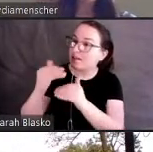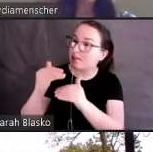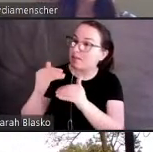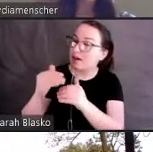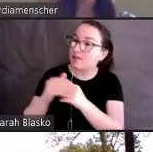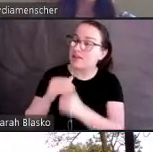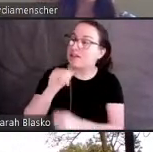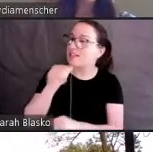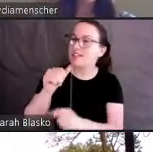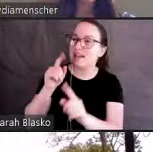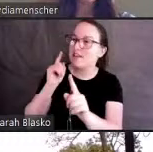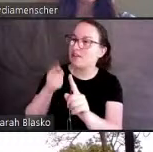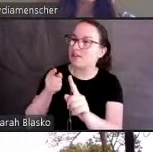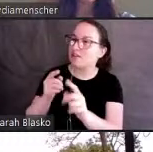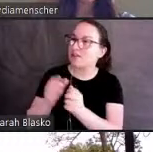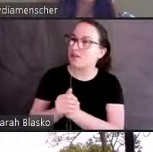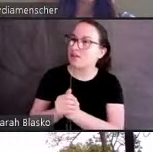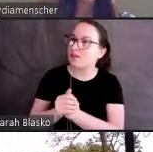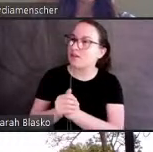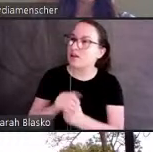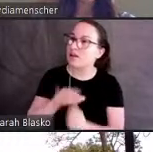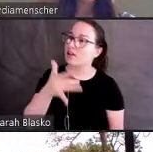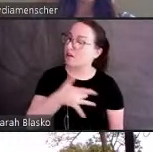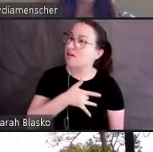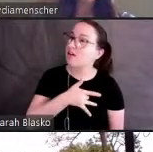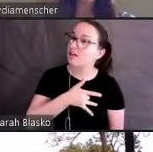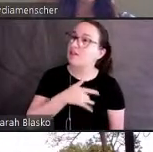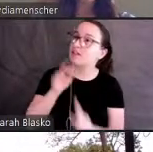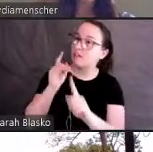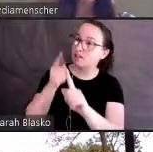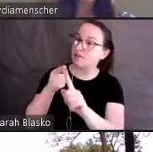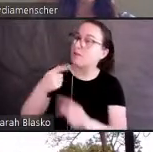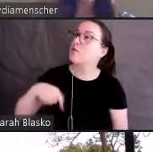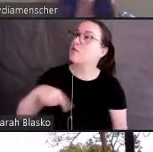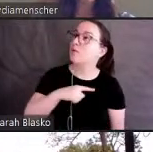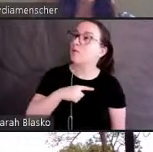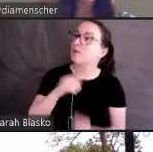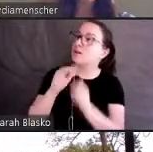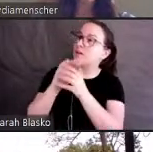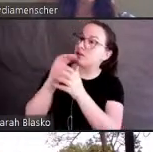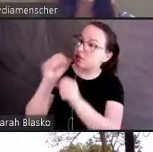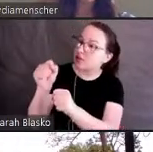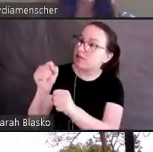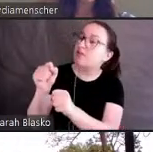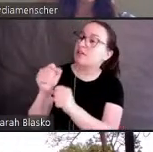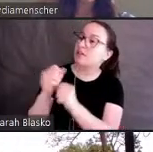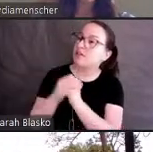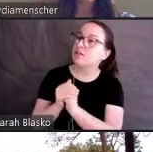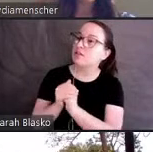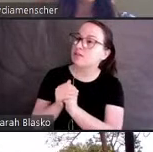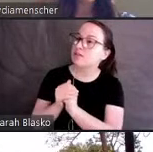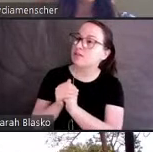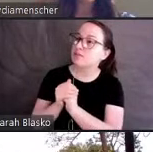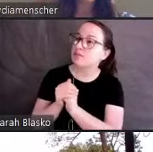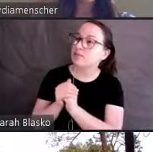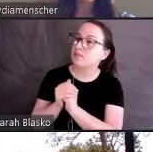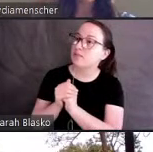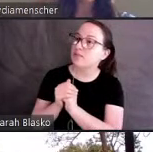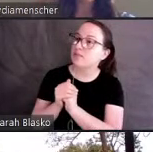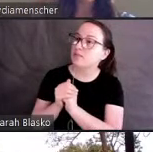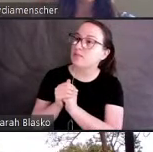and saying, Father, we trust you with things that this world just cherishes the